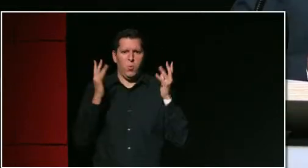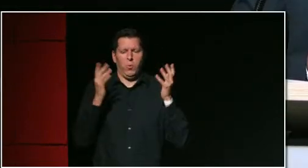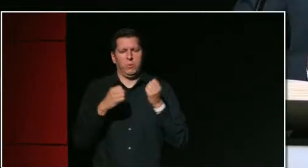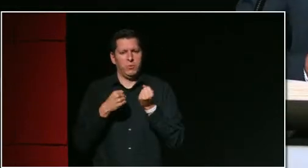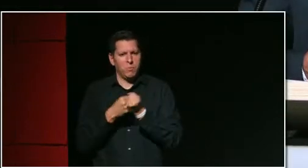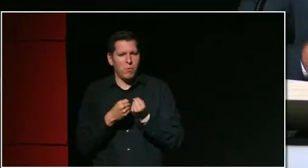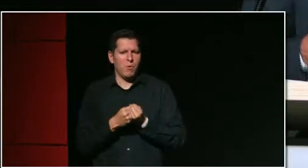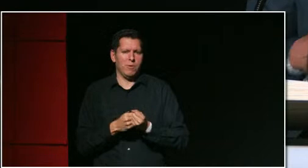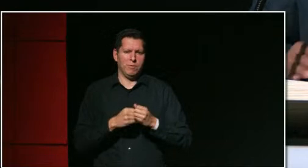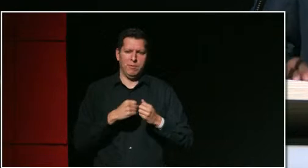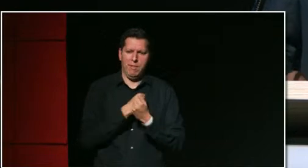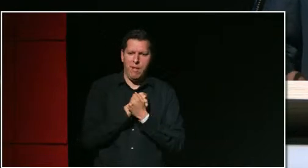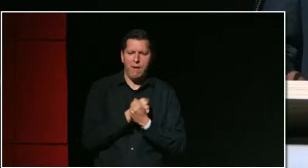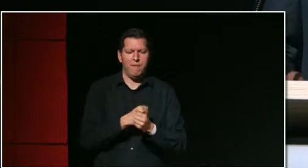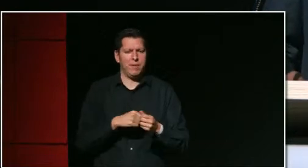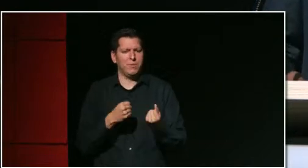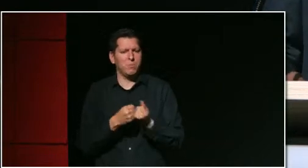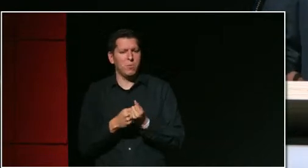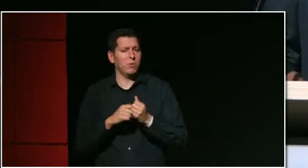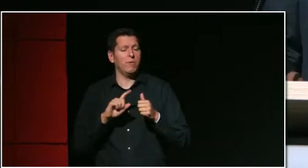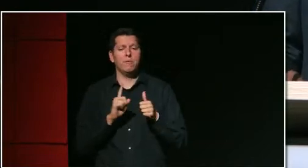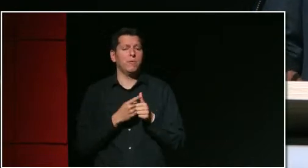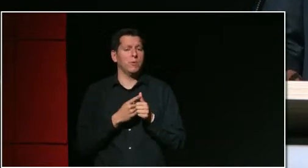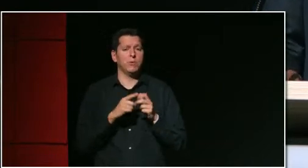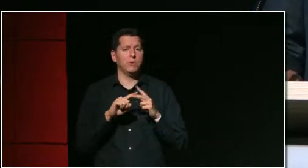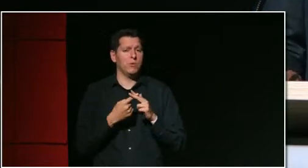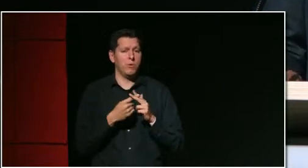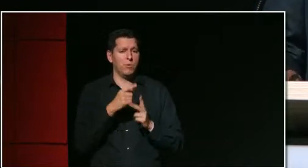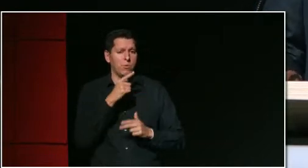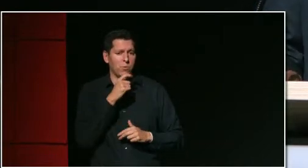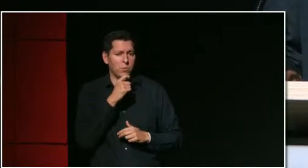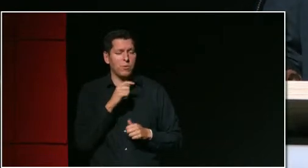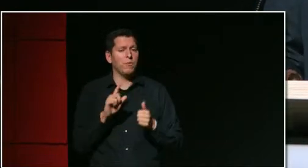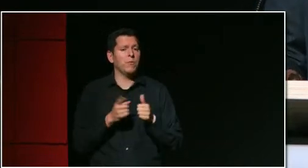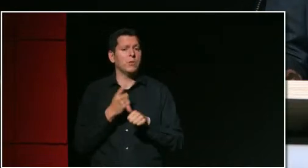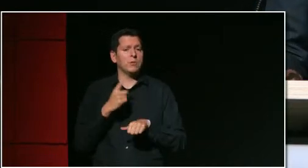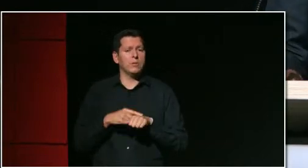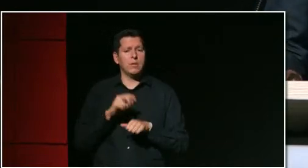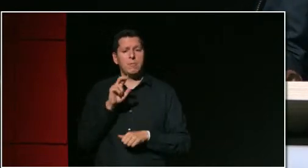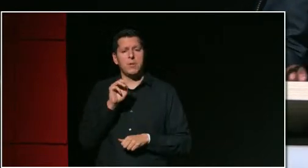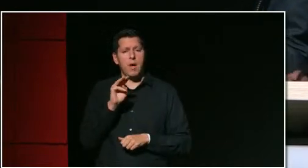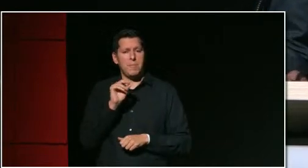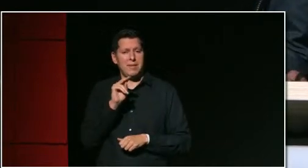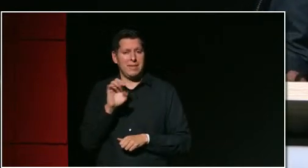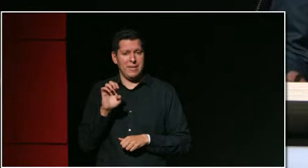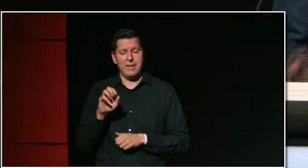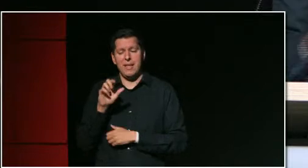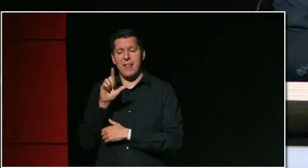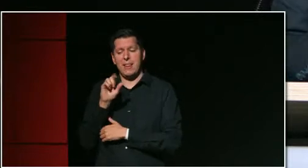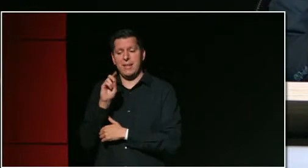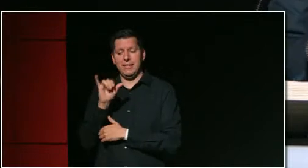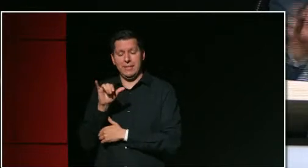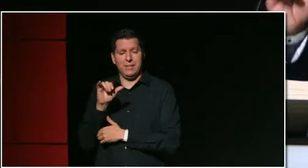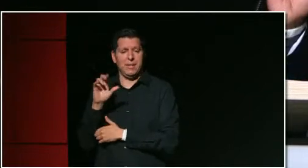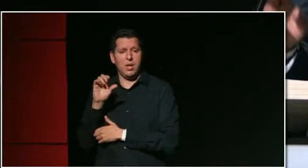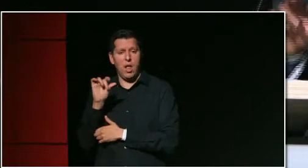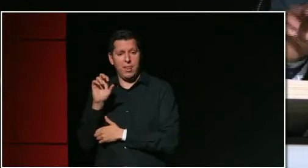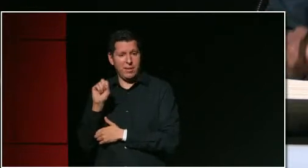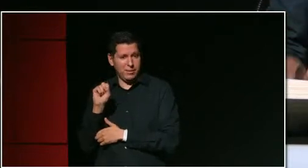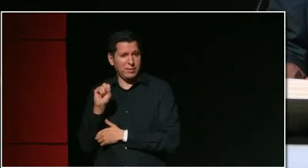love, please do. So I'm going to start off with first-time nominee Lindsey Collins, and two-time